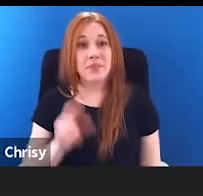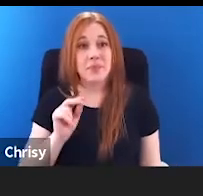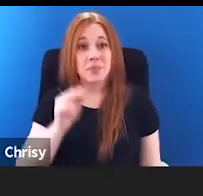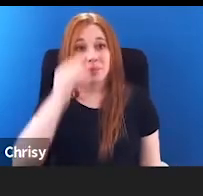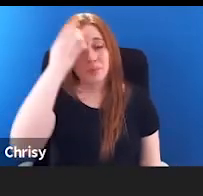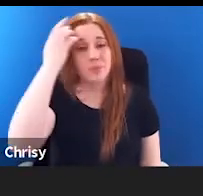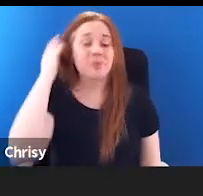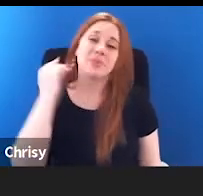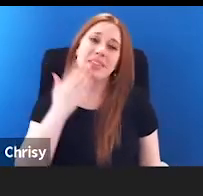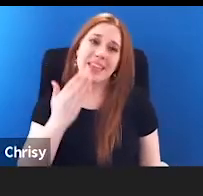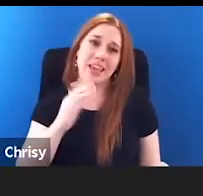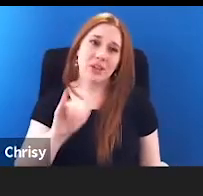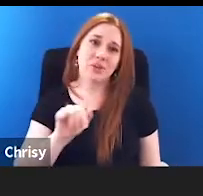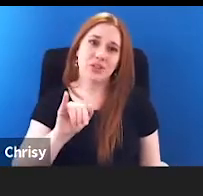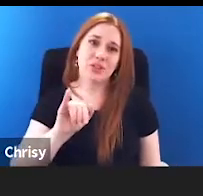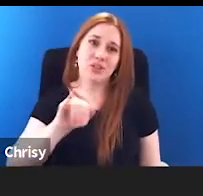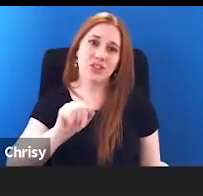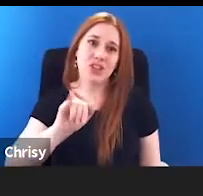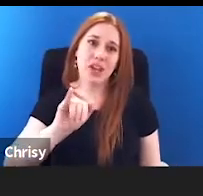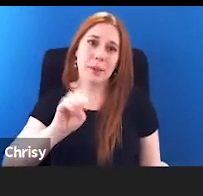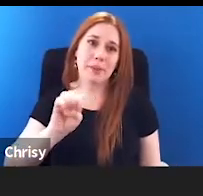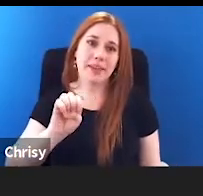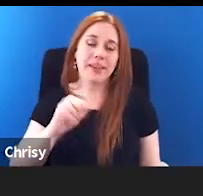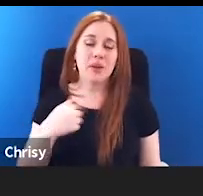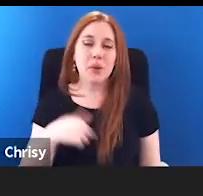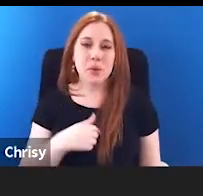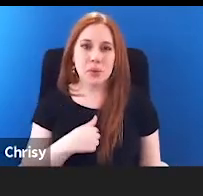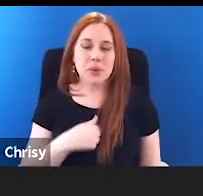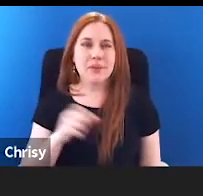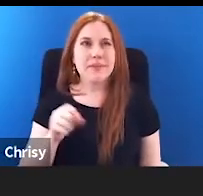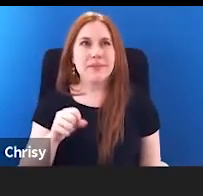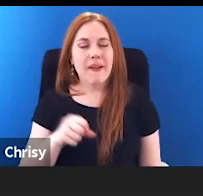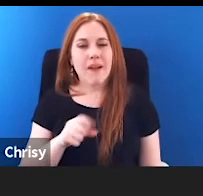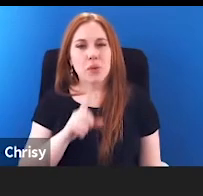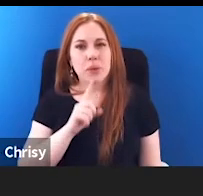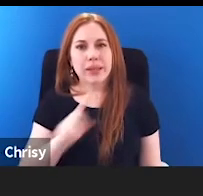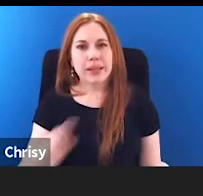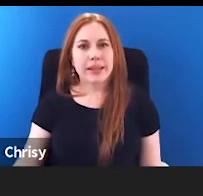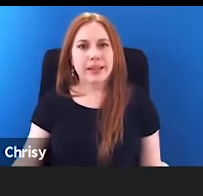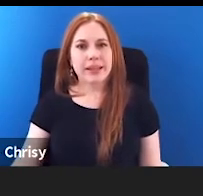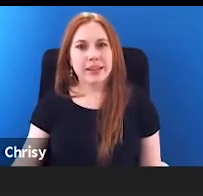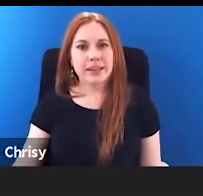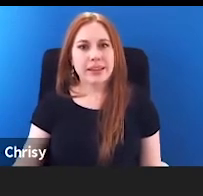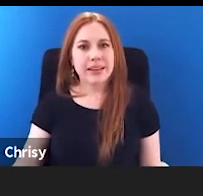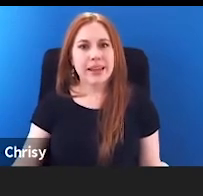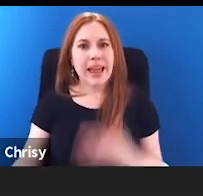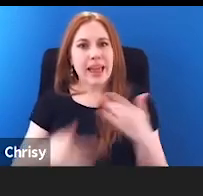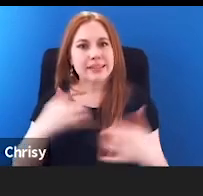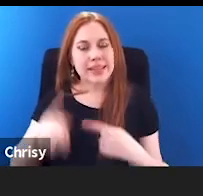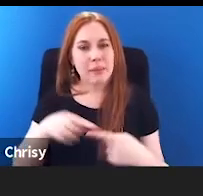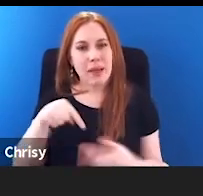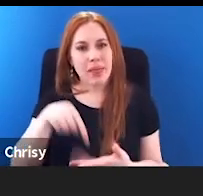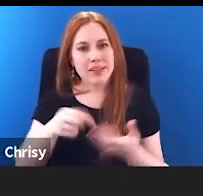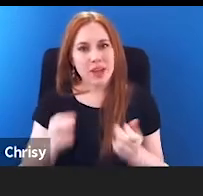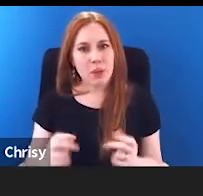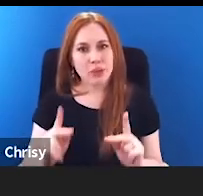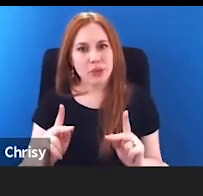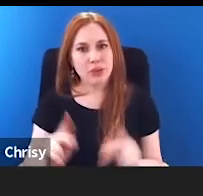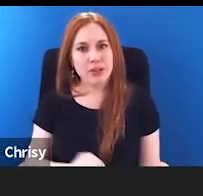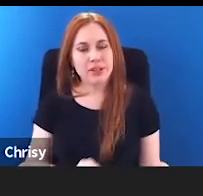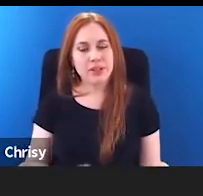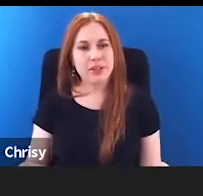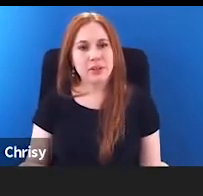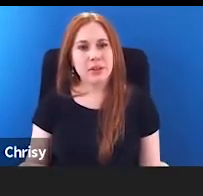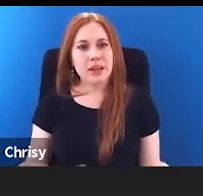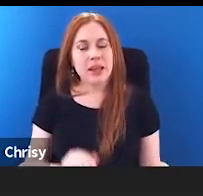So thank you, Jamie. And yes, we were really excited about this opportunity, and it kind of just was part